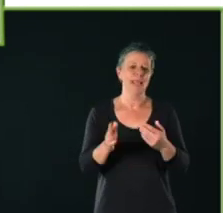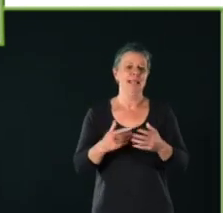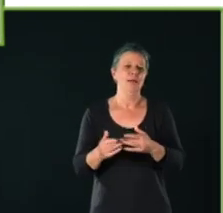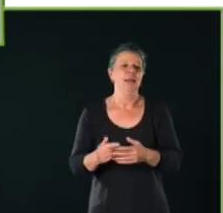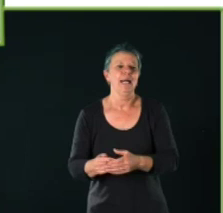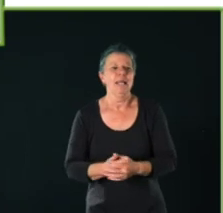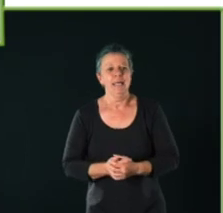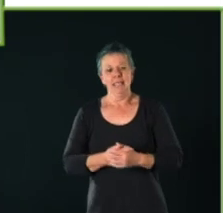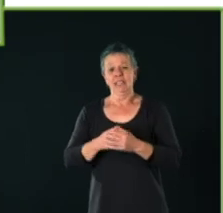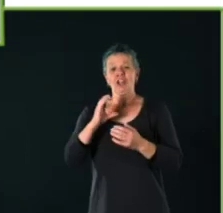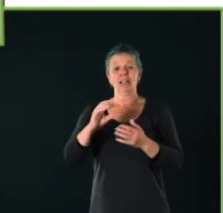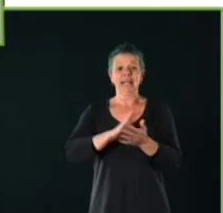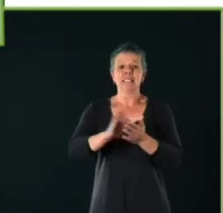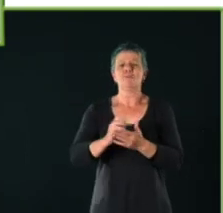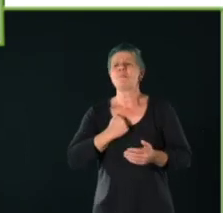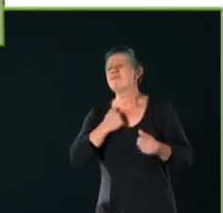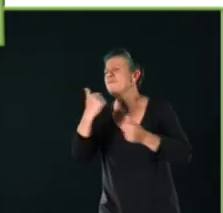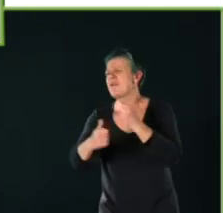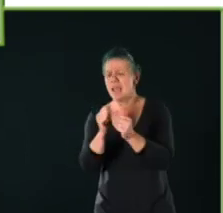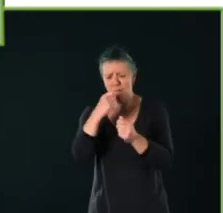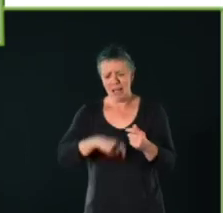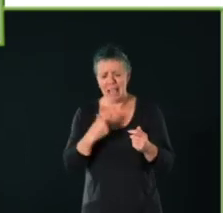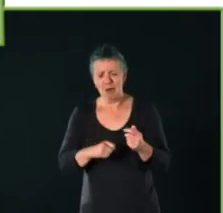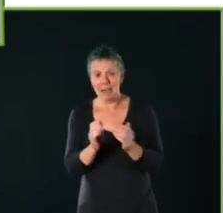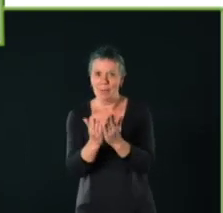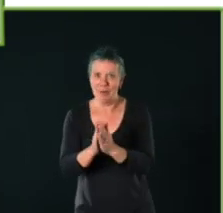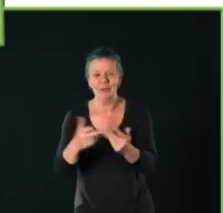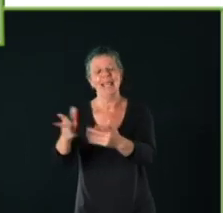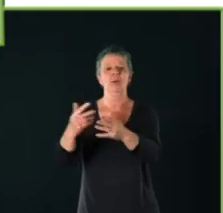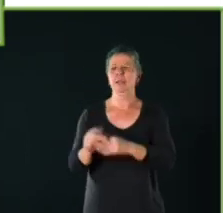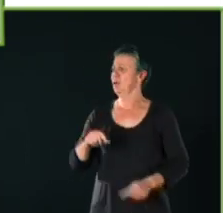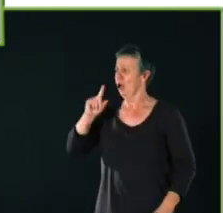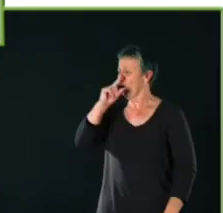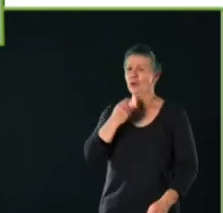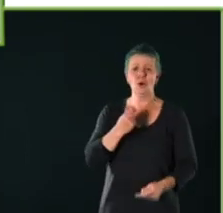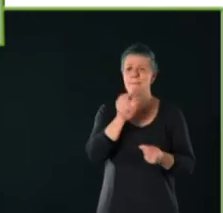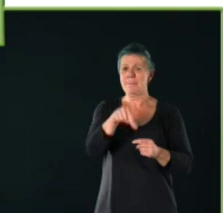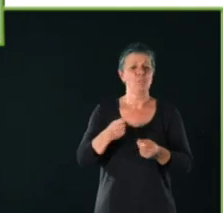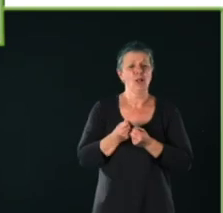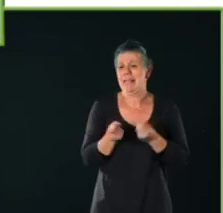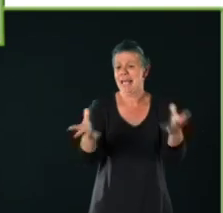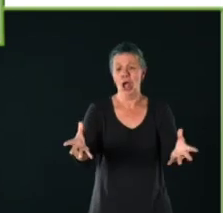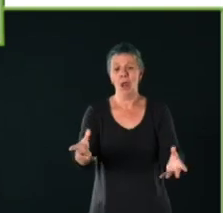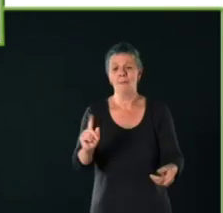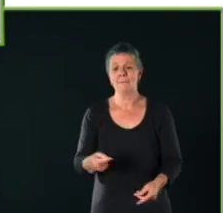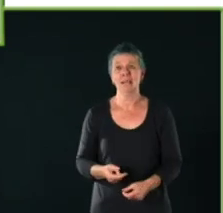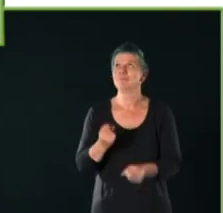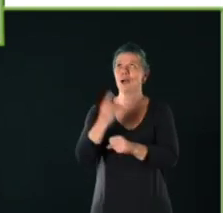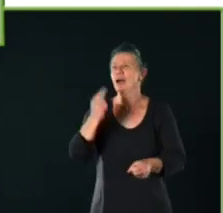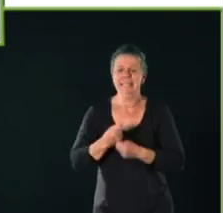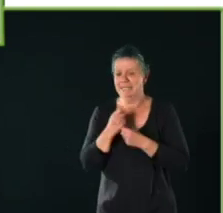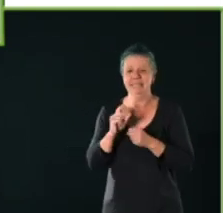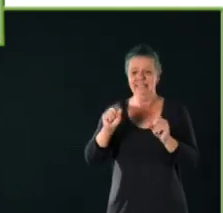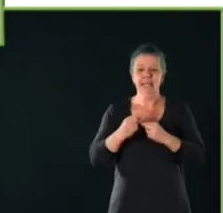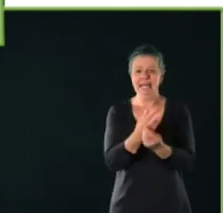the way. However, what I love about this is a man who was told that he could not let his people go, but by God, he